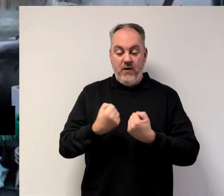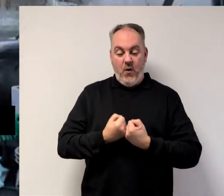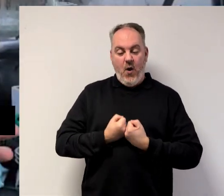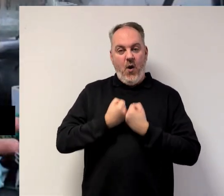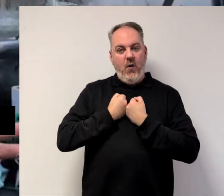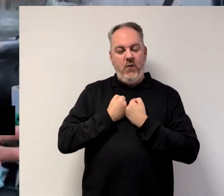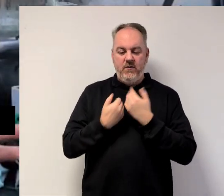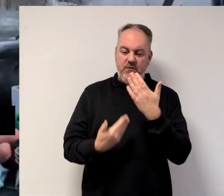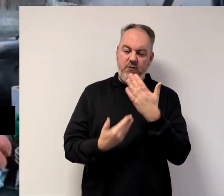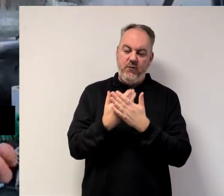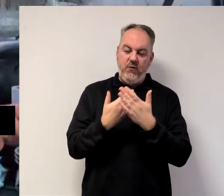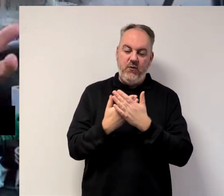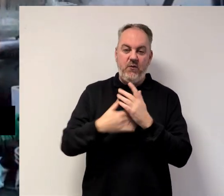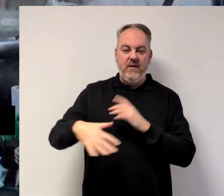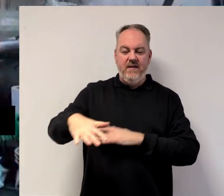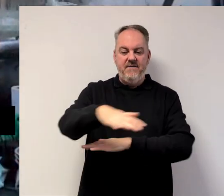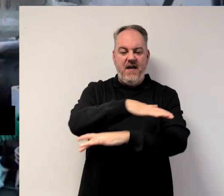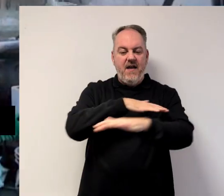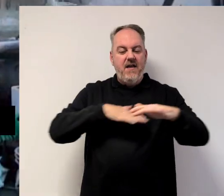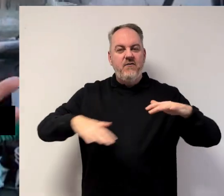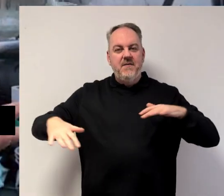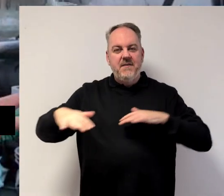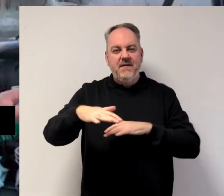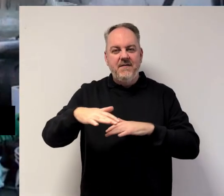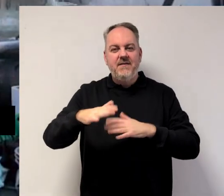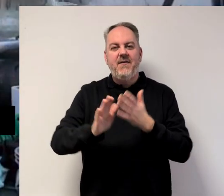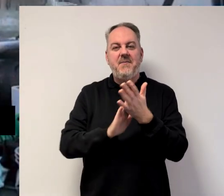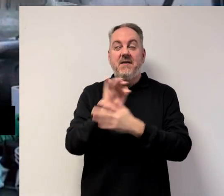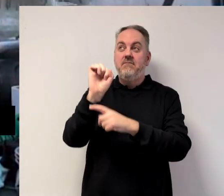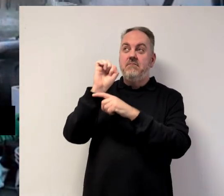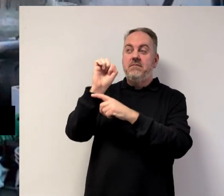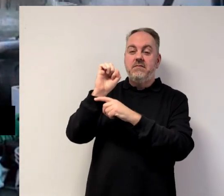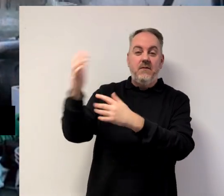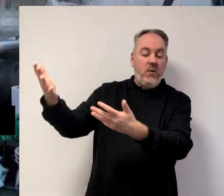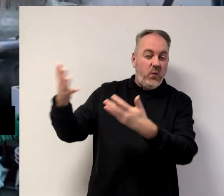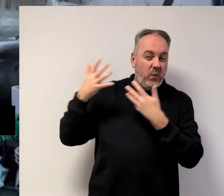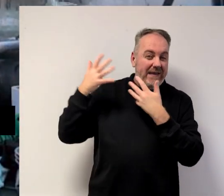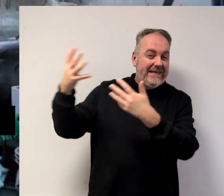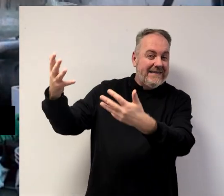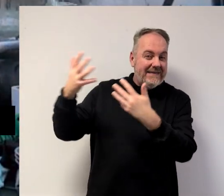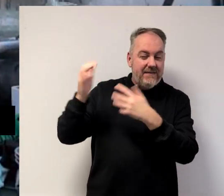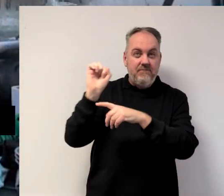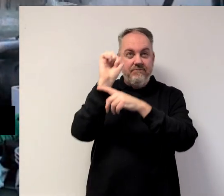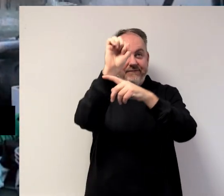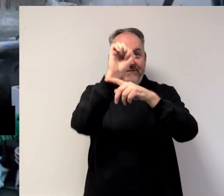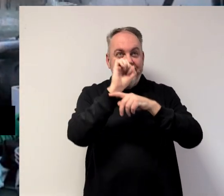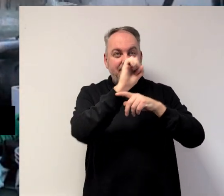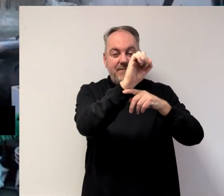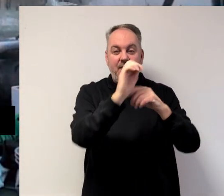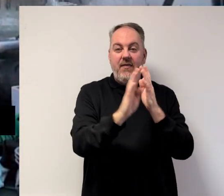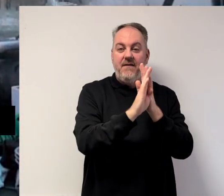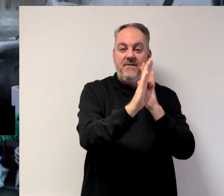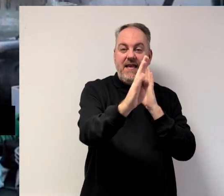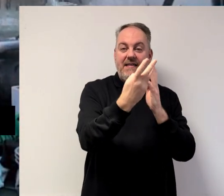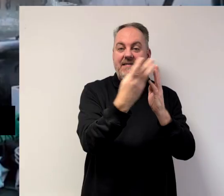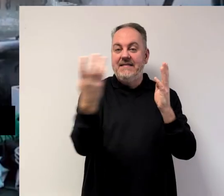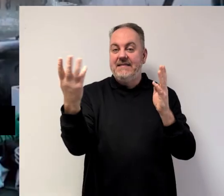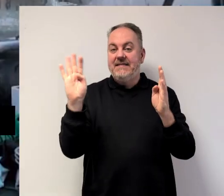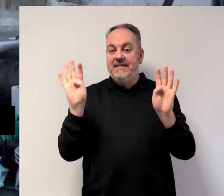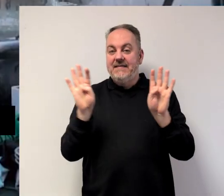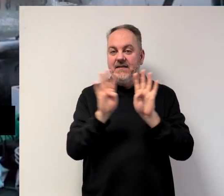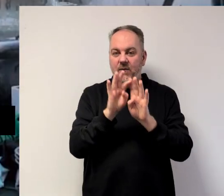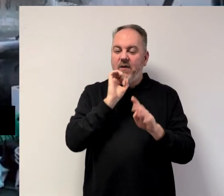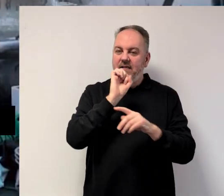it's maybe sheltered for the wind, it's the fencing. we grow a lot of things up